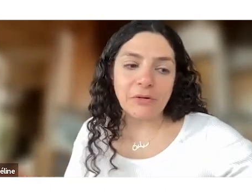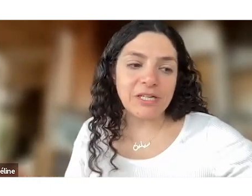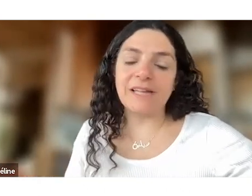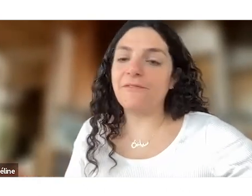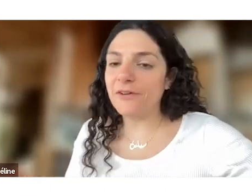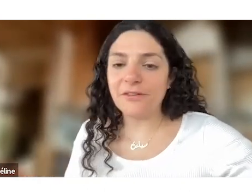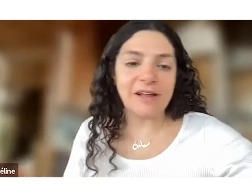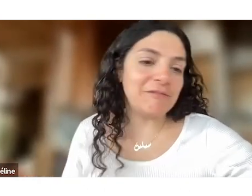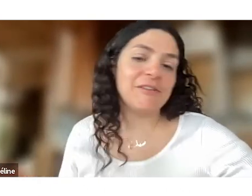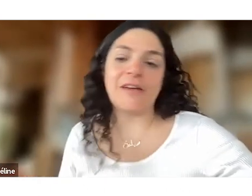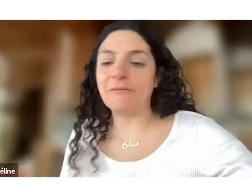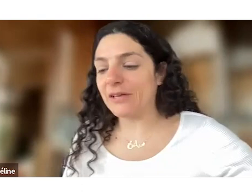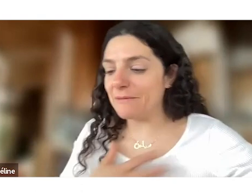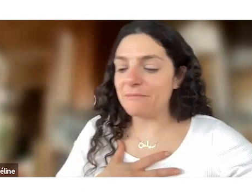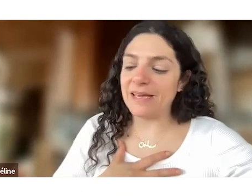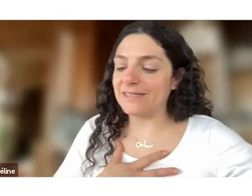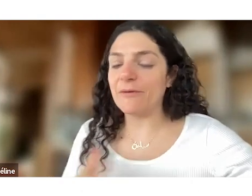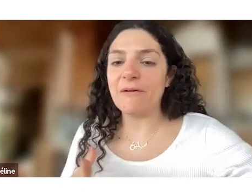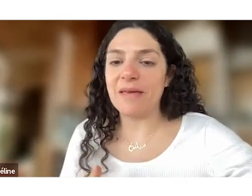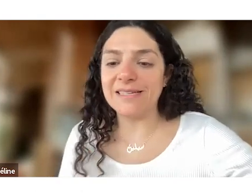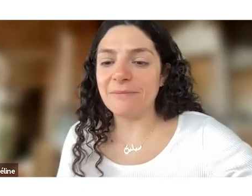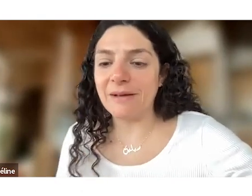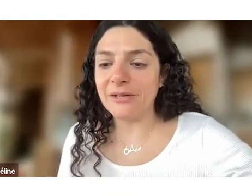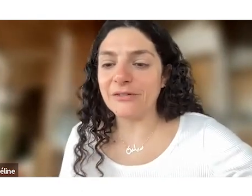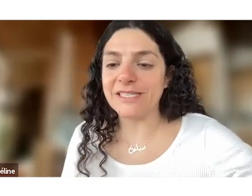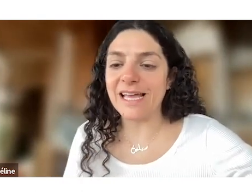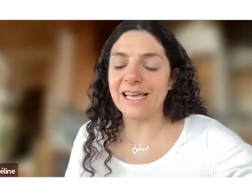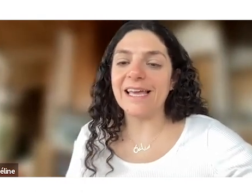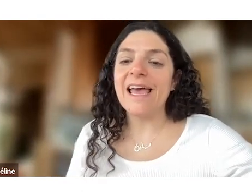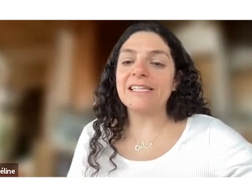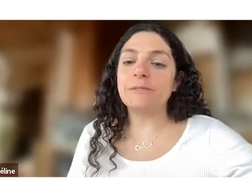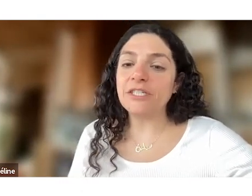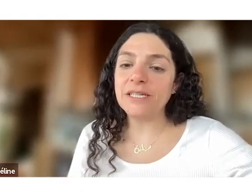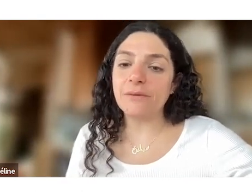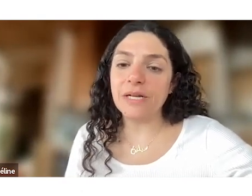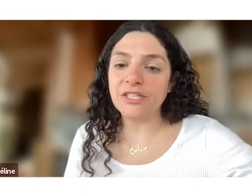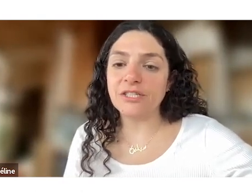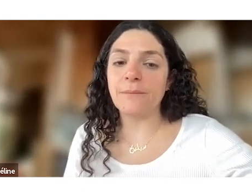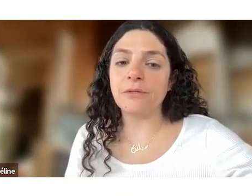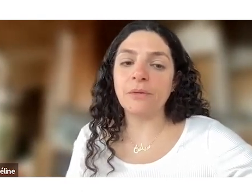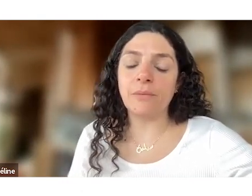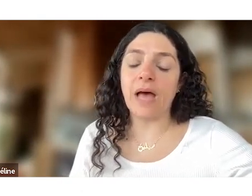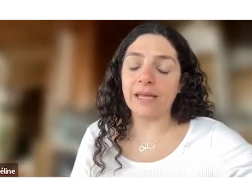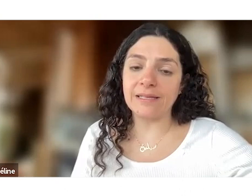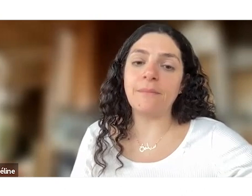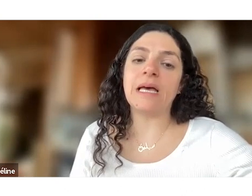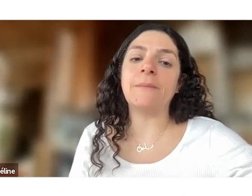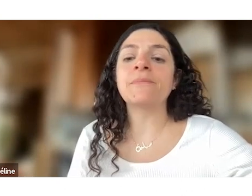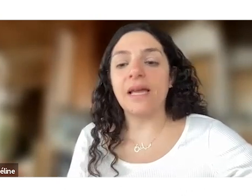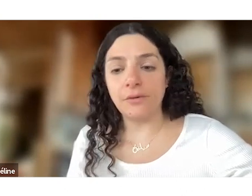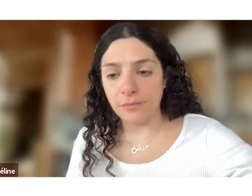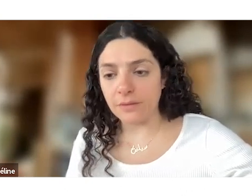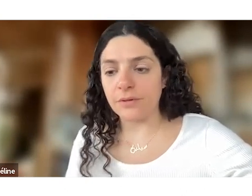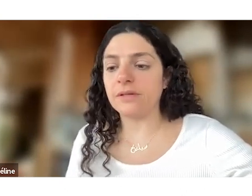keep pushing it further and further. And we're keep being so amazed by what you're saying, especially the relationship between